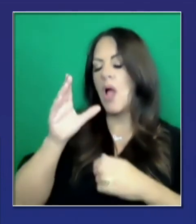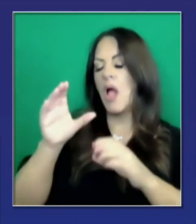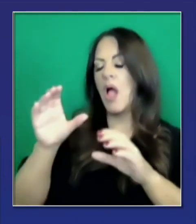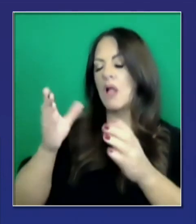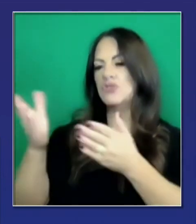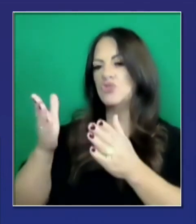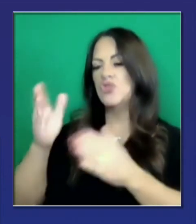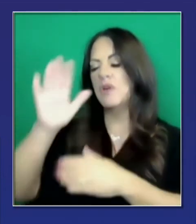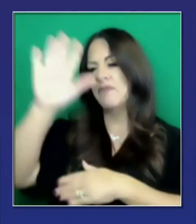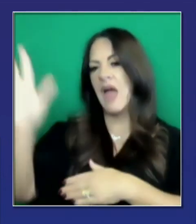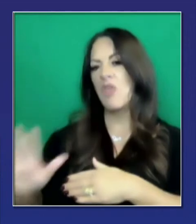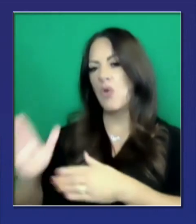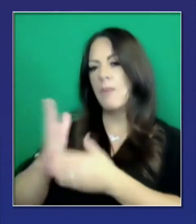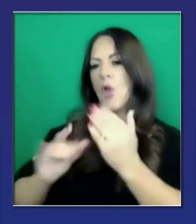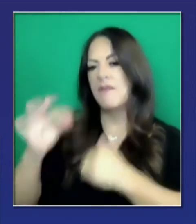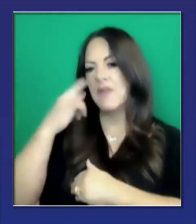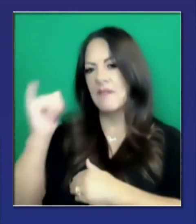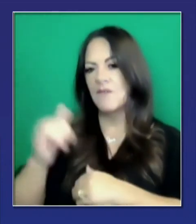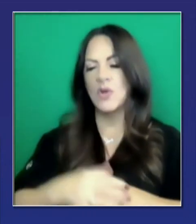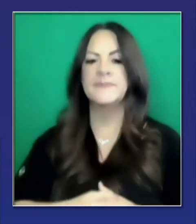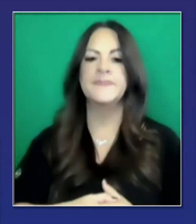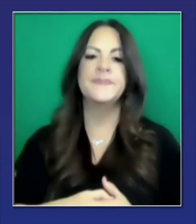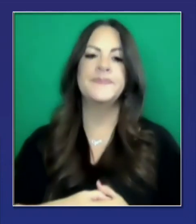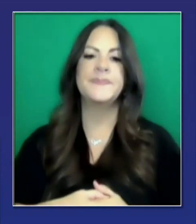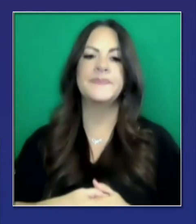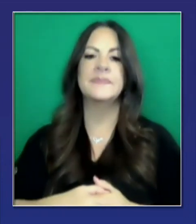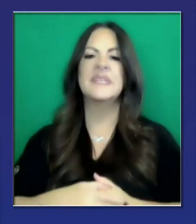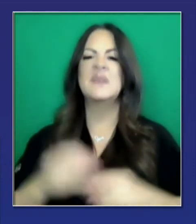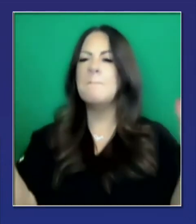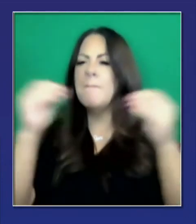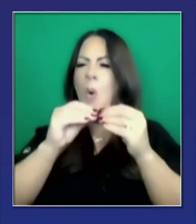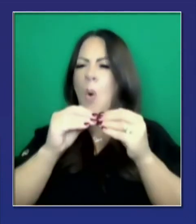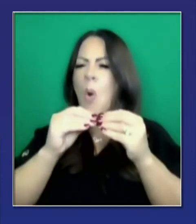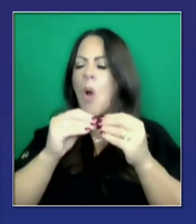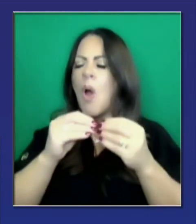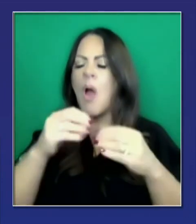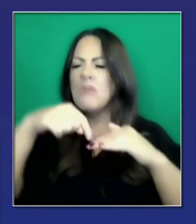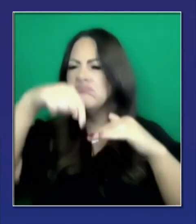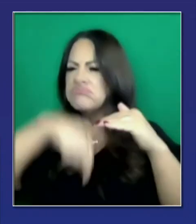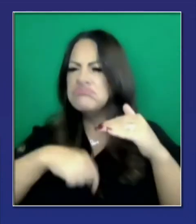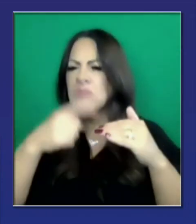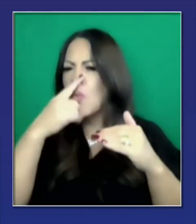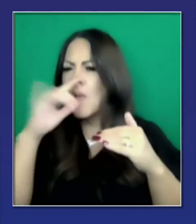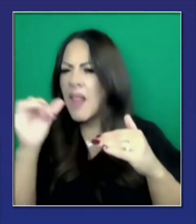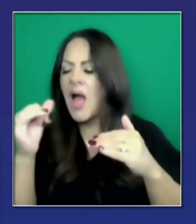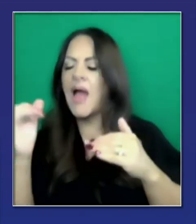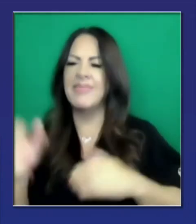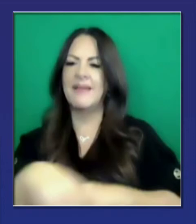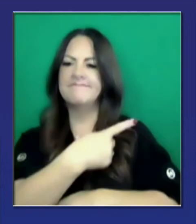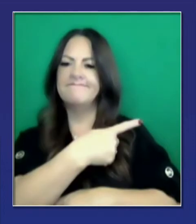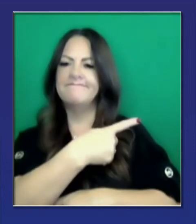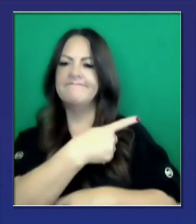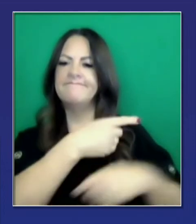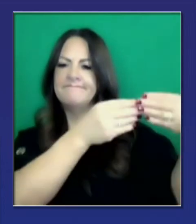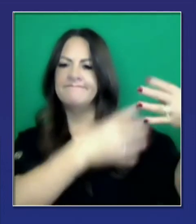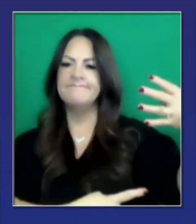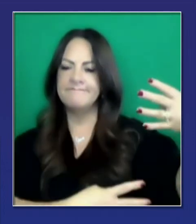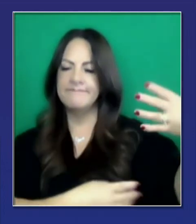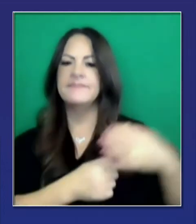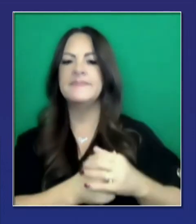just give you a little bit more of a detailed understanding of what that partnership looks like. They're going to administer the vaccine by their